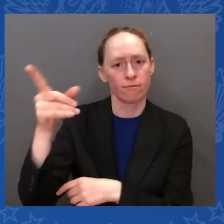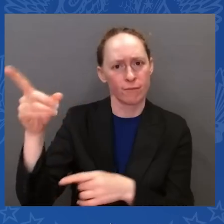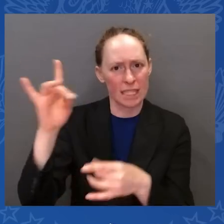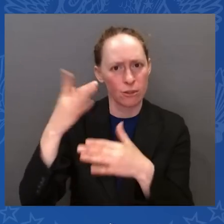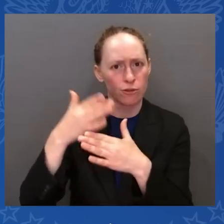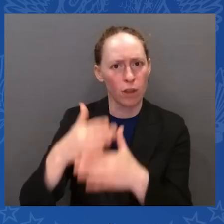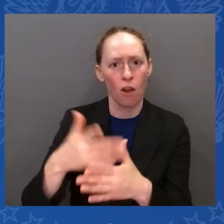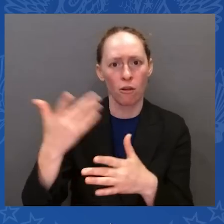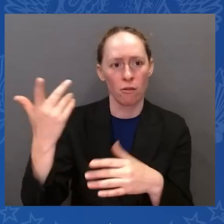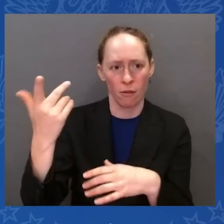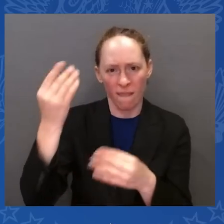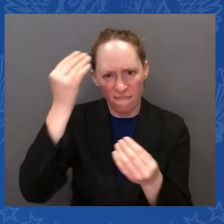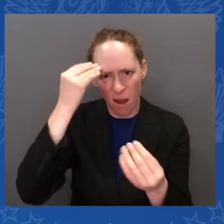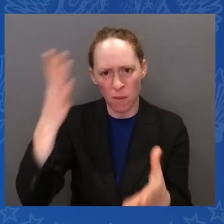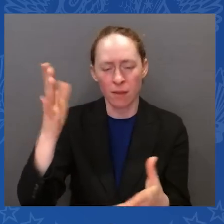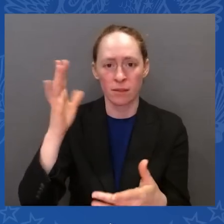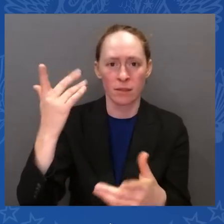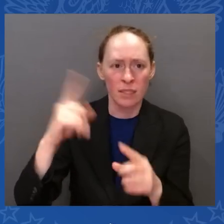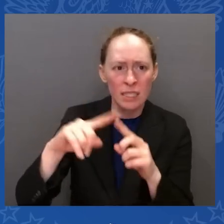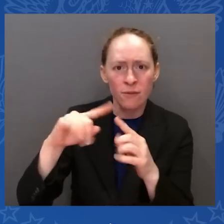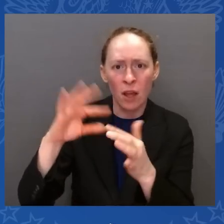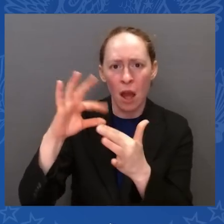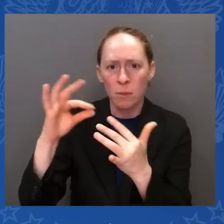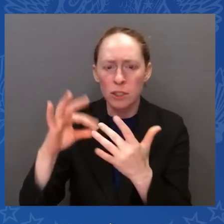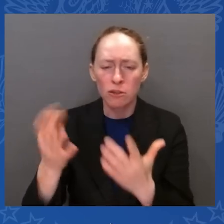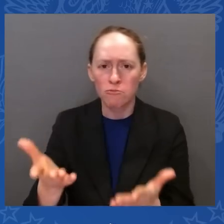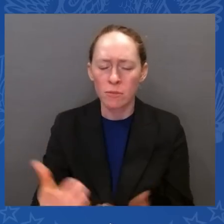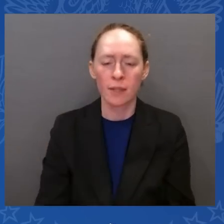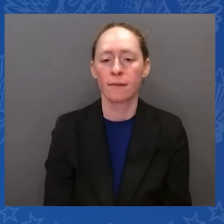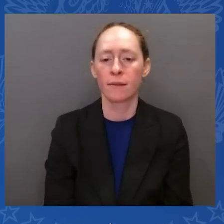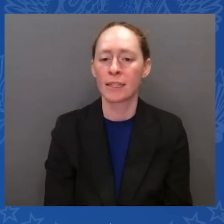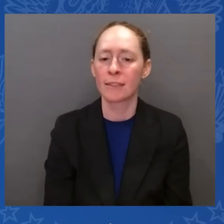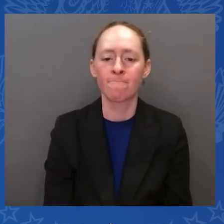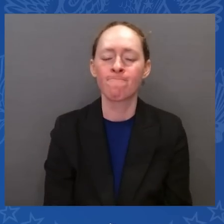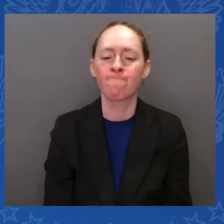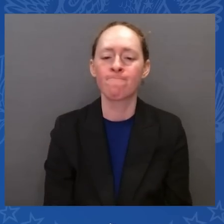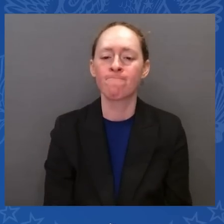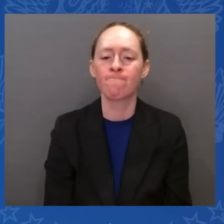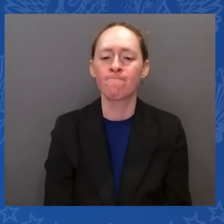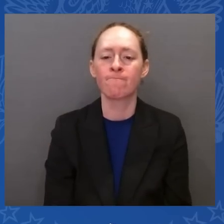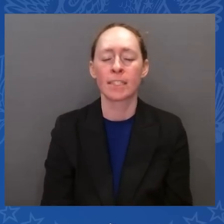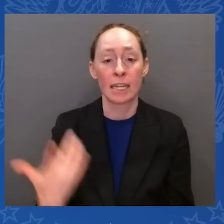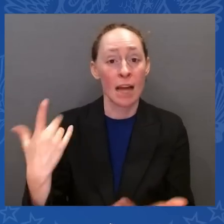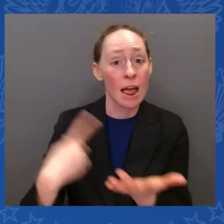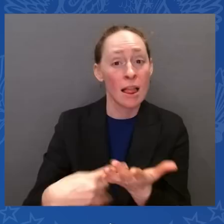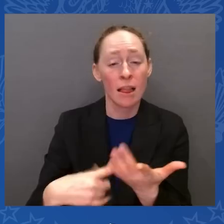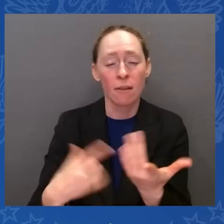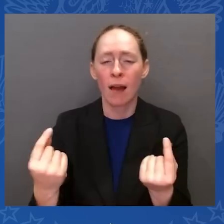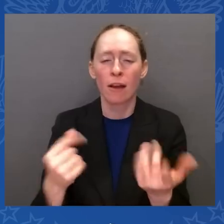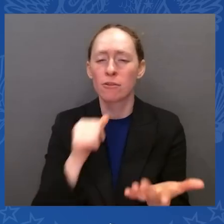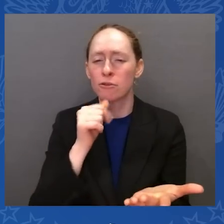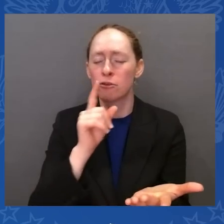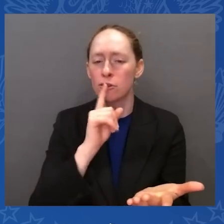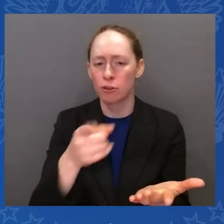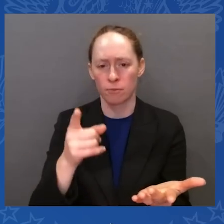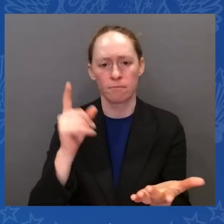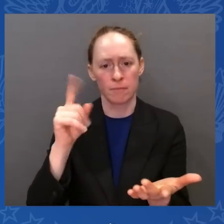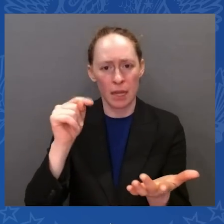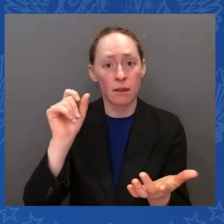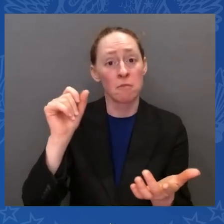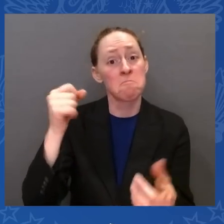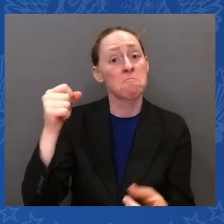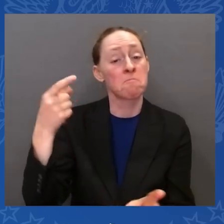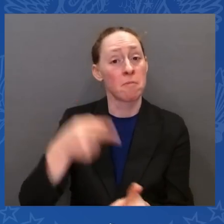speak to whether either of those have been studied by your staff? No, I can't because I don't think anybody studied the minting of the coin issue.